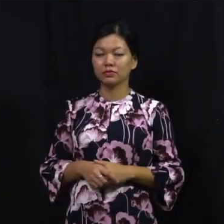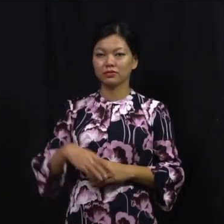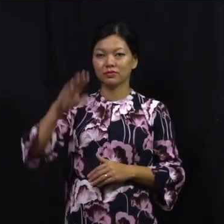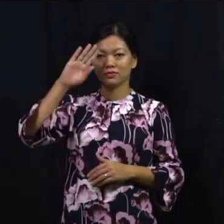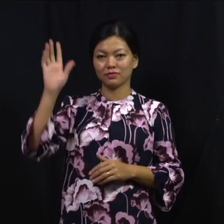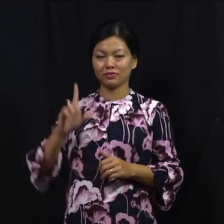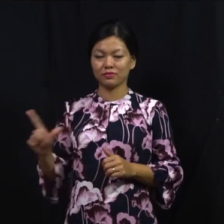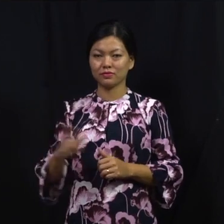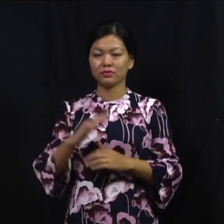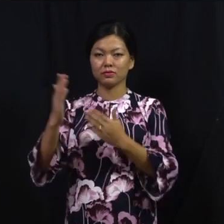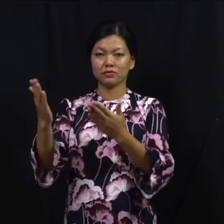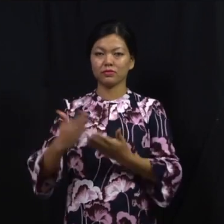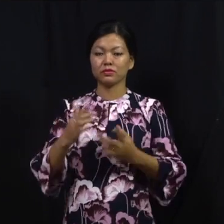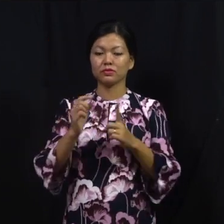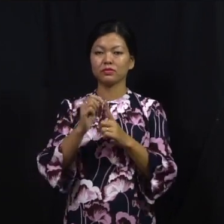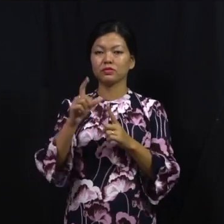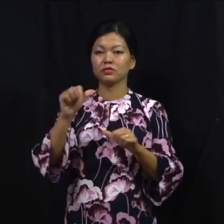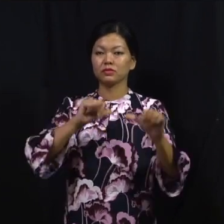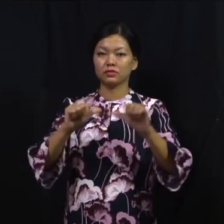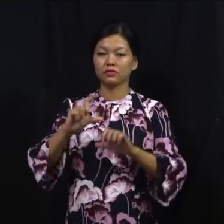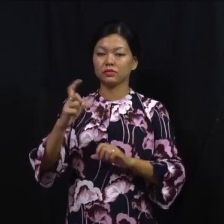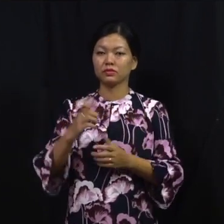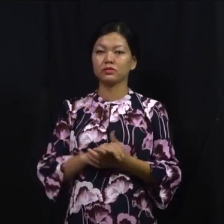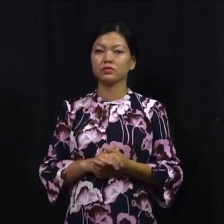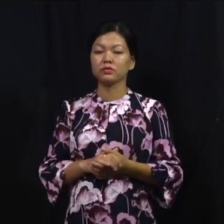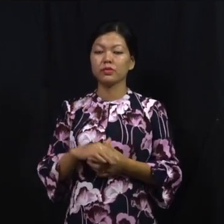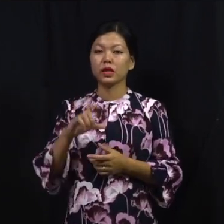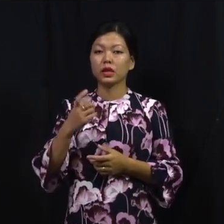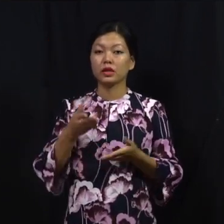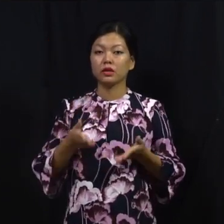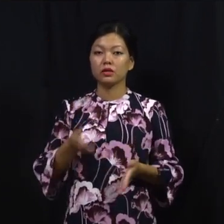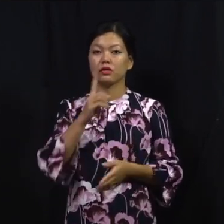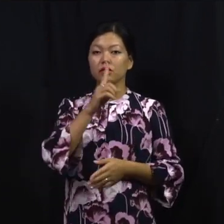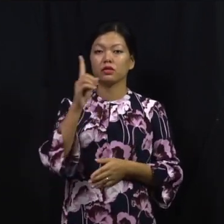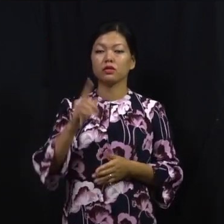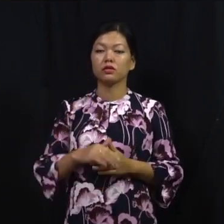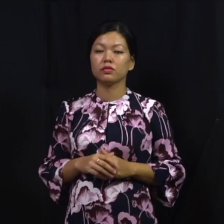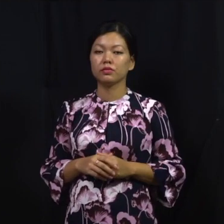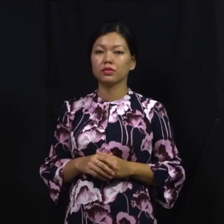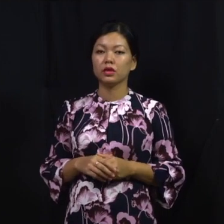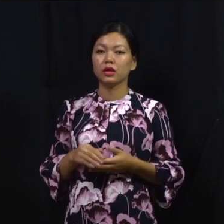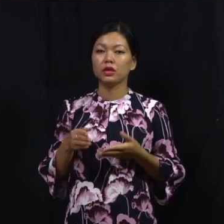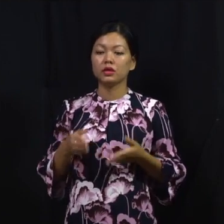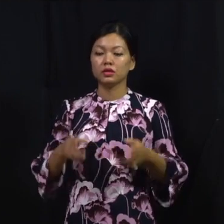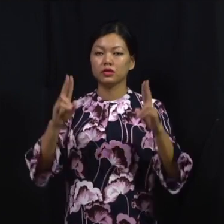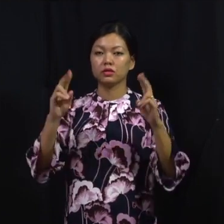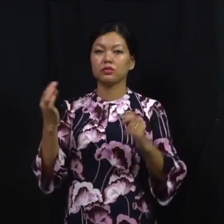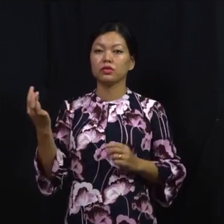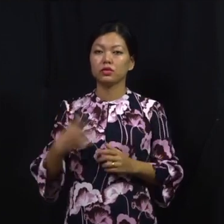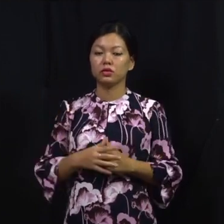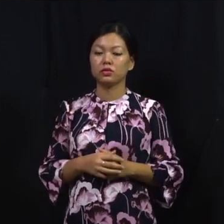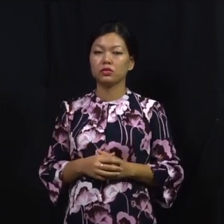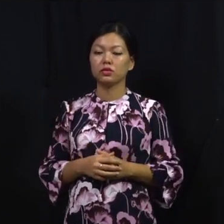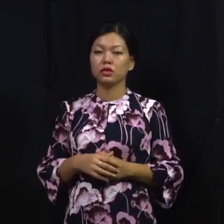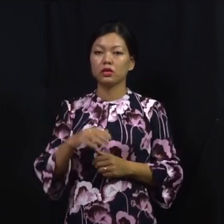Hello everyone, welcome to Political Science class for class 11. In this session, we'll start with a new topic that is on